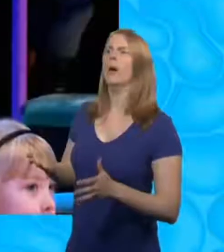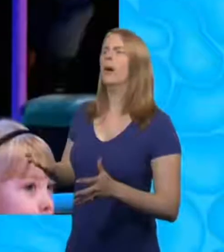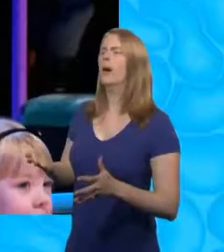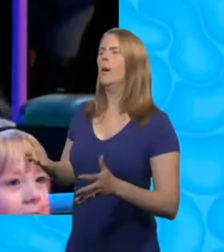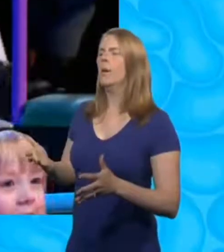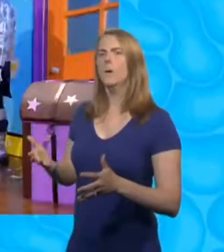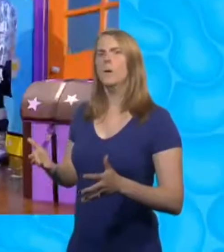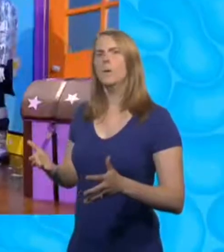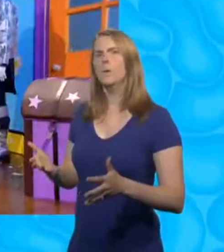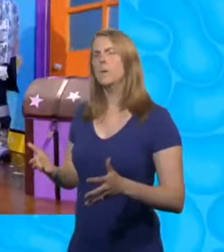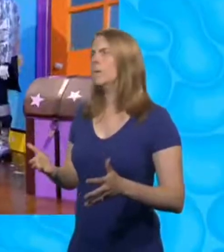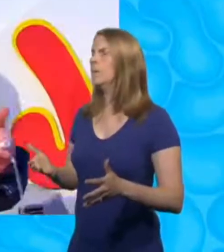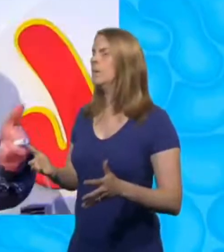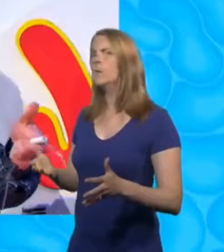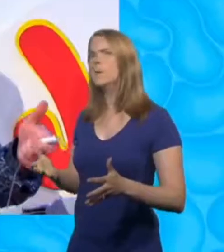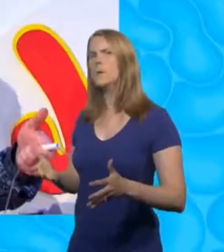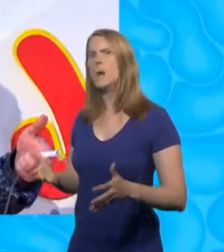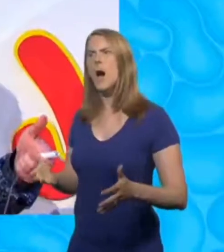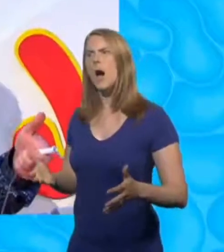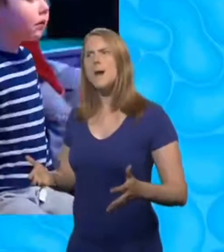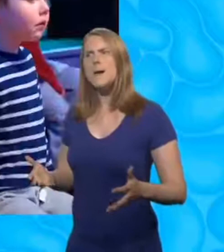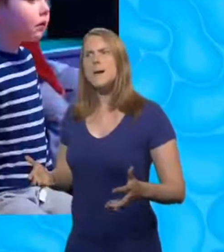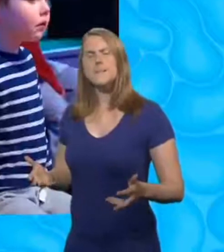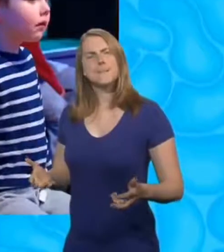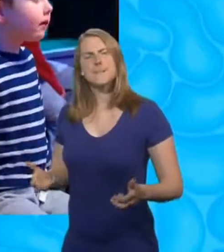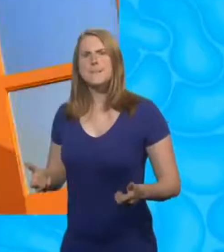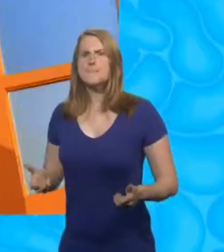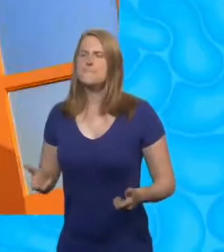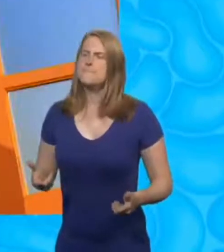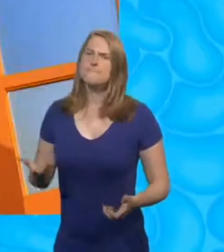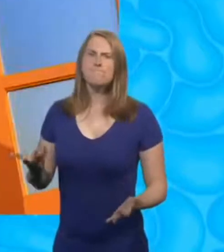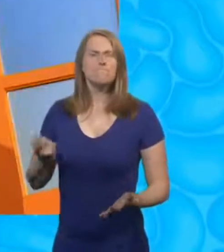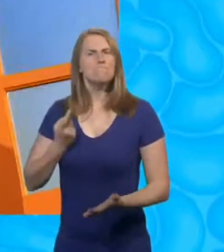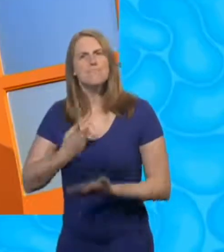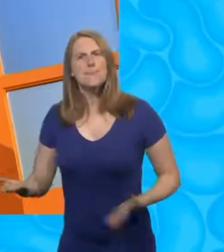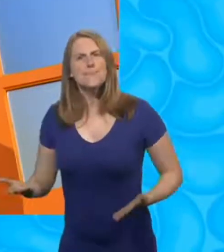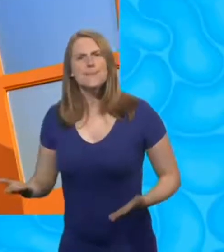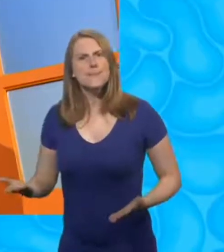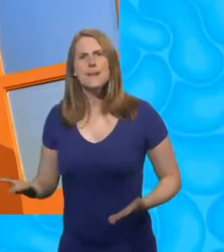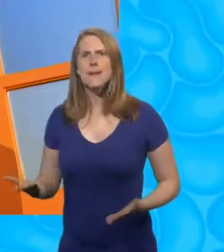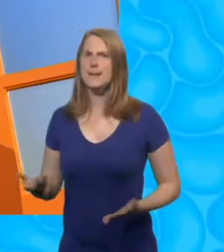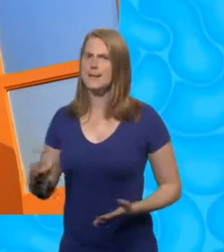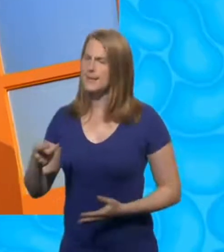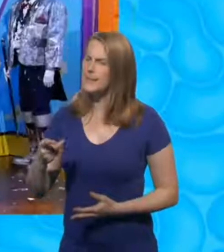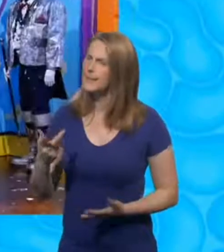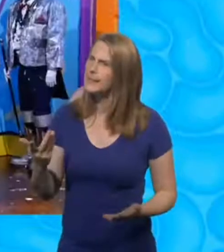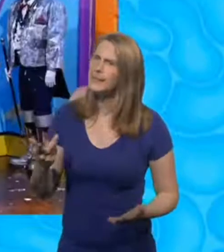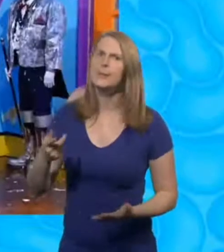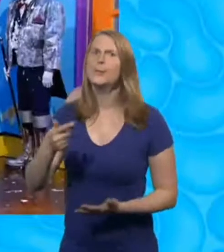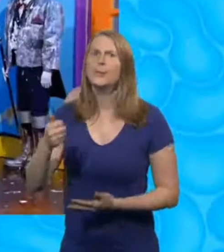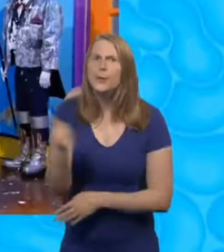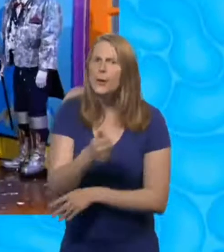sir? I don't believe it. Oh,